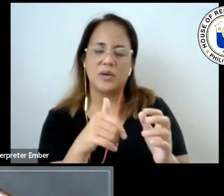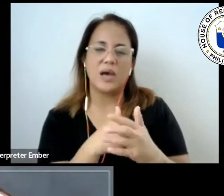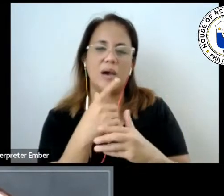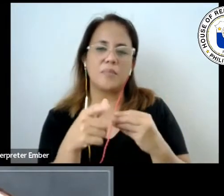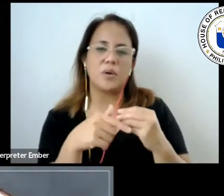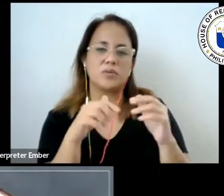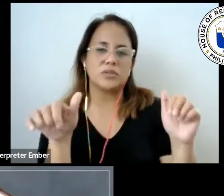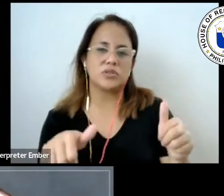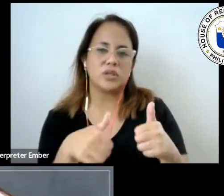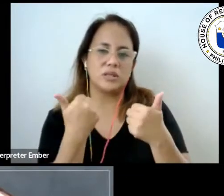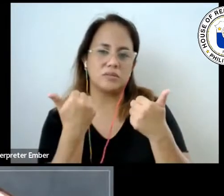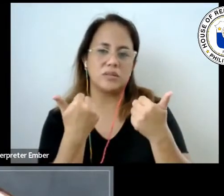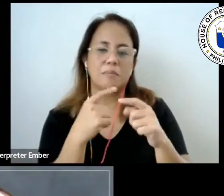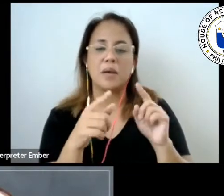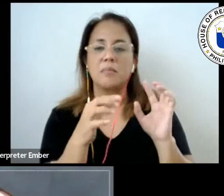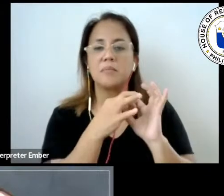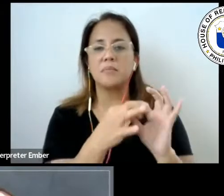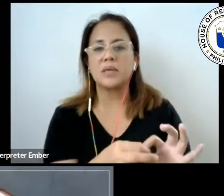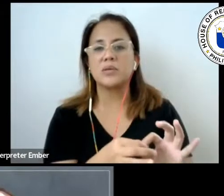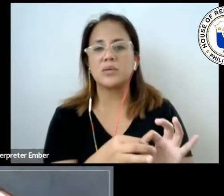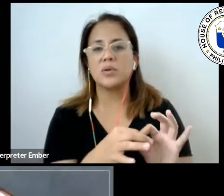about the challenges